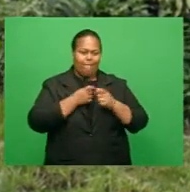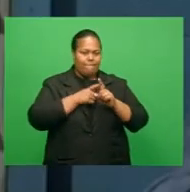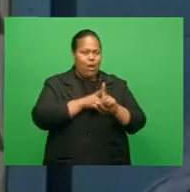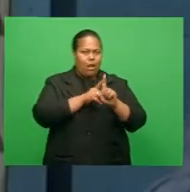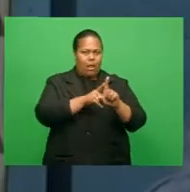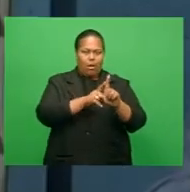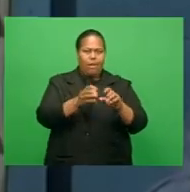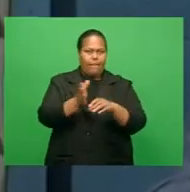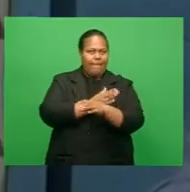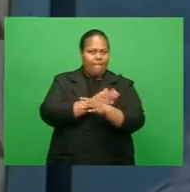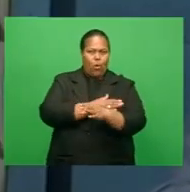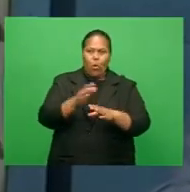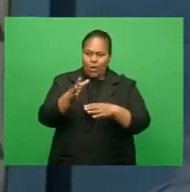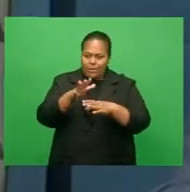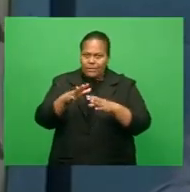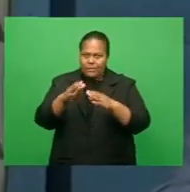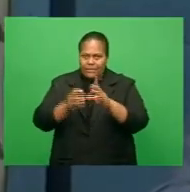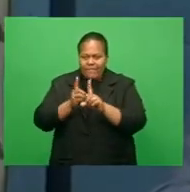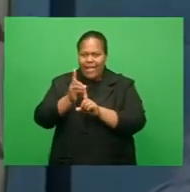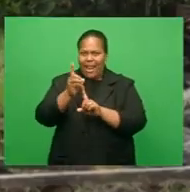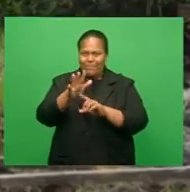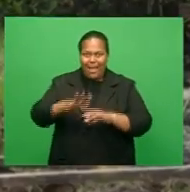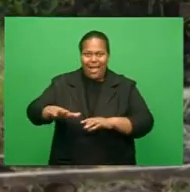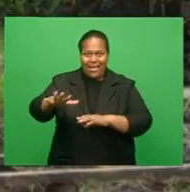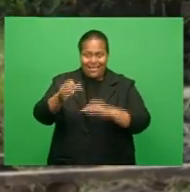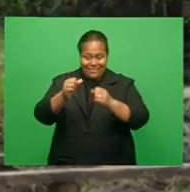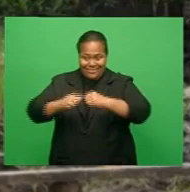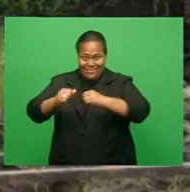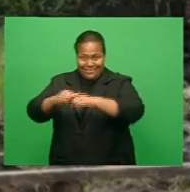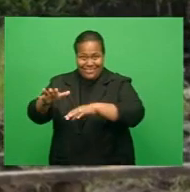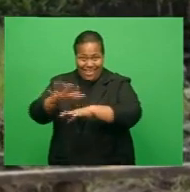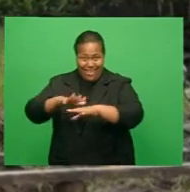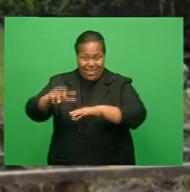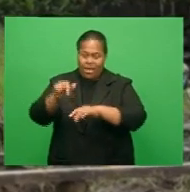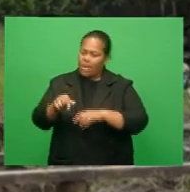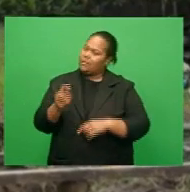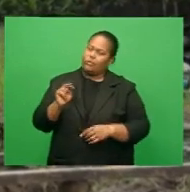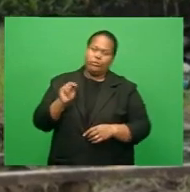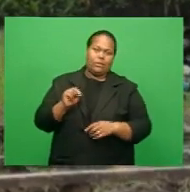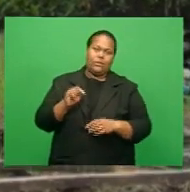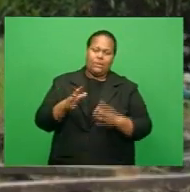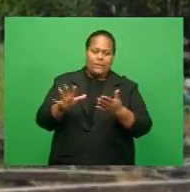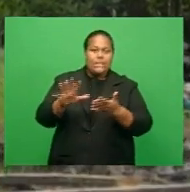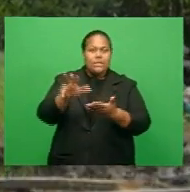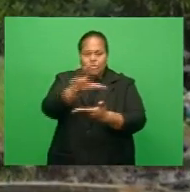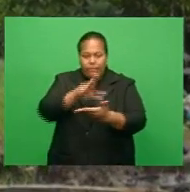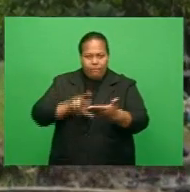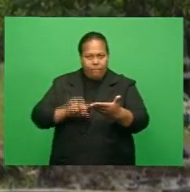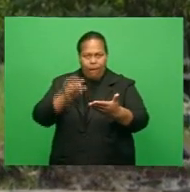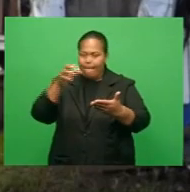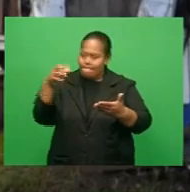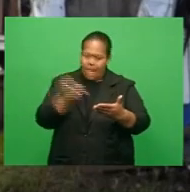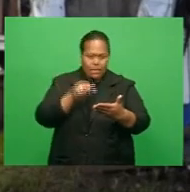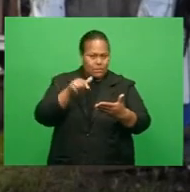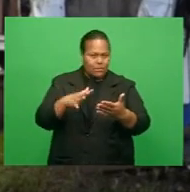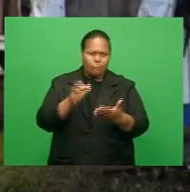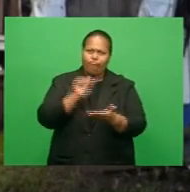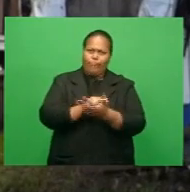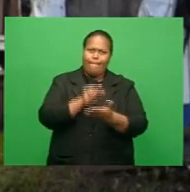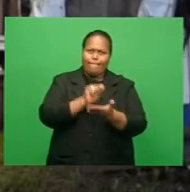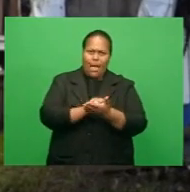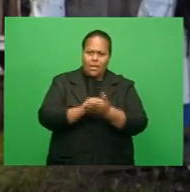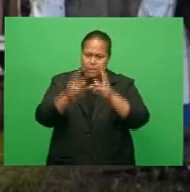developed. The scheme plan will be drawn up. We have to get the surveys in, the topography survey has to be